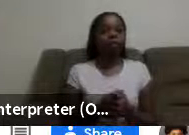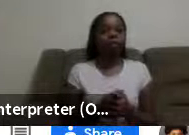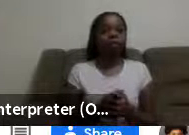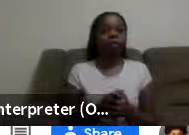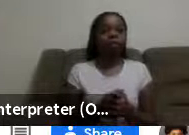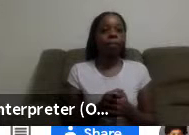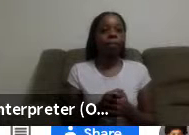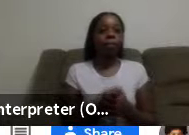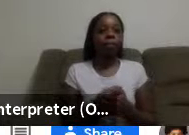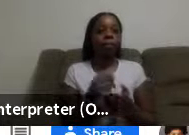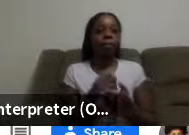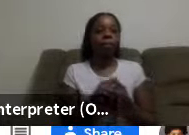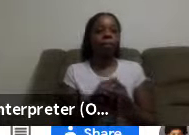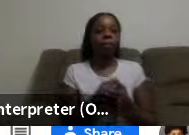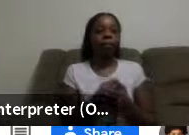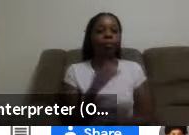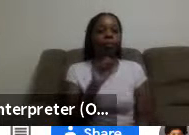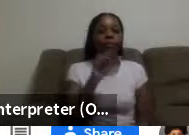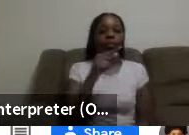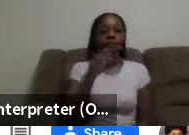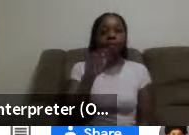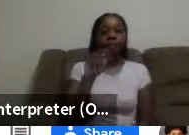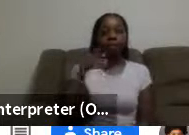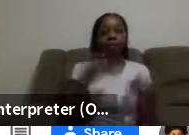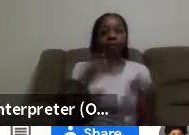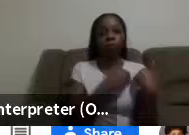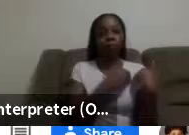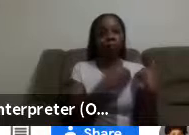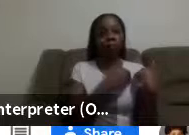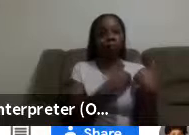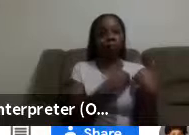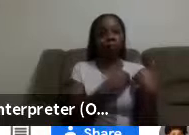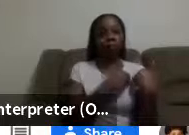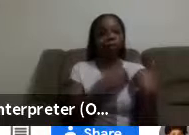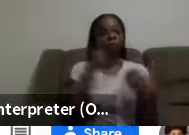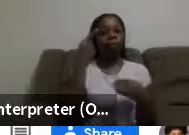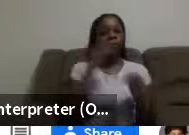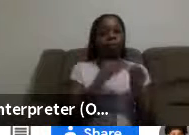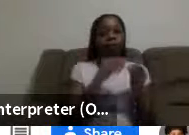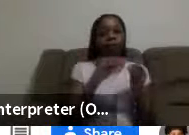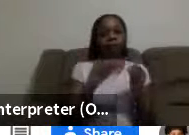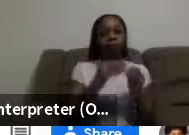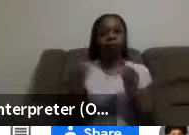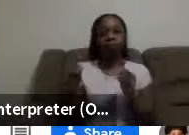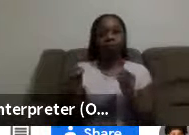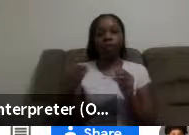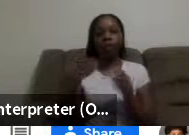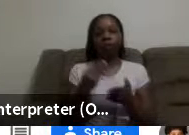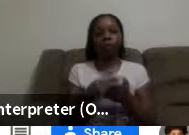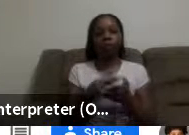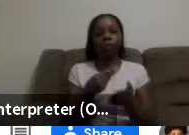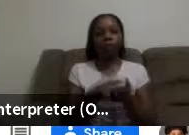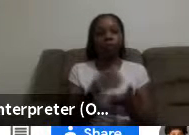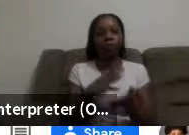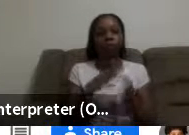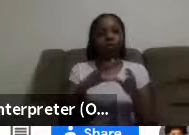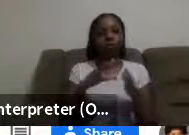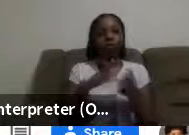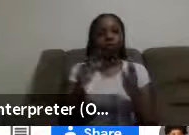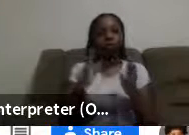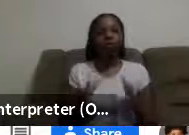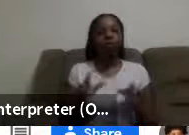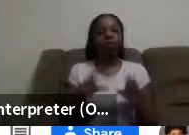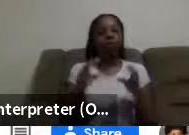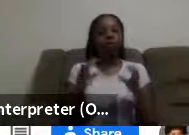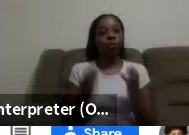Student Government Association is responsible for allocating funds to student groups and organizations in accordance